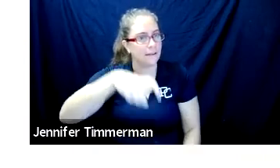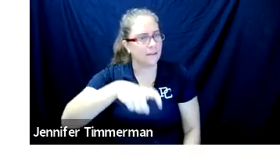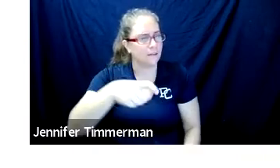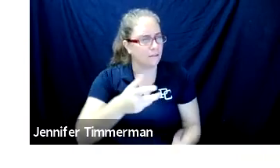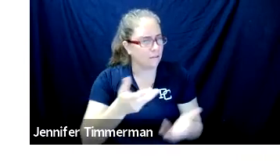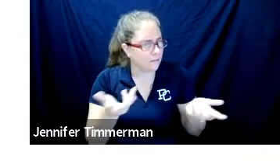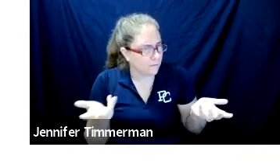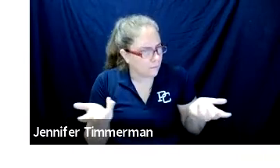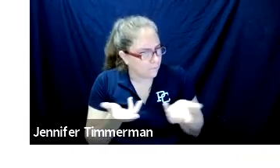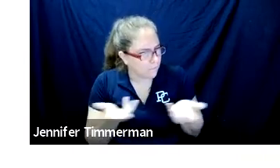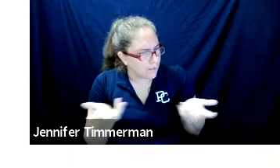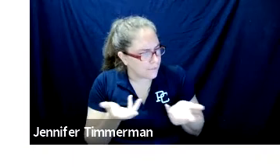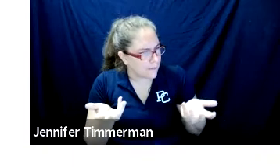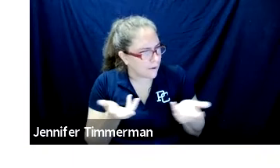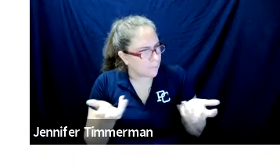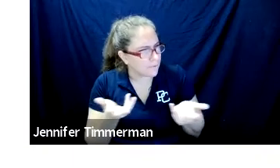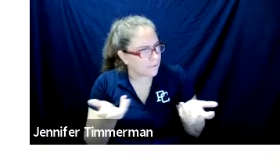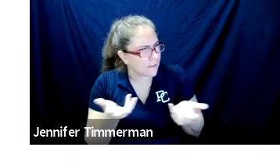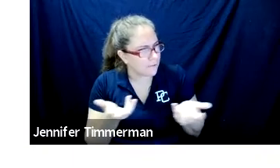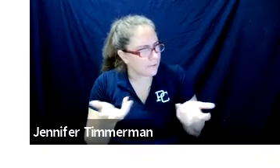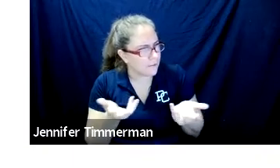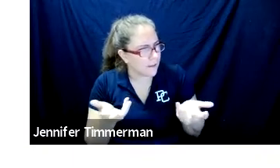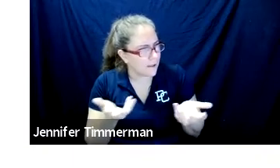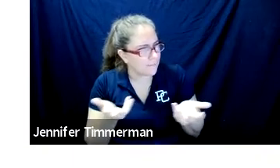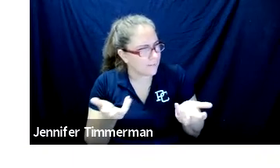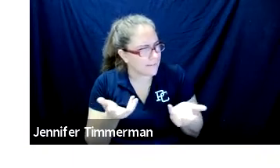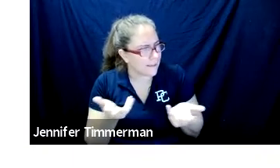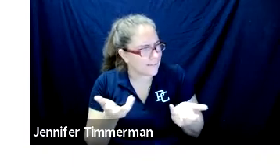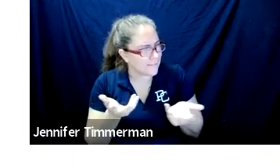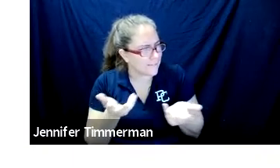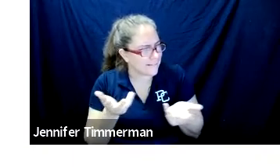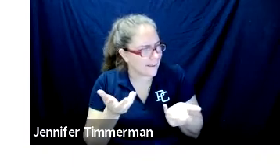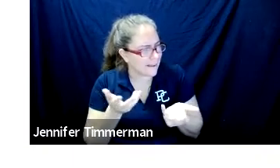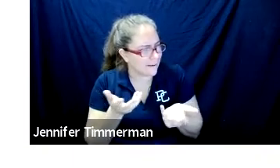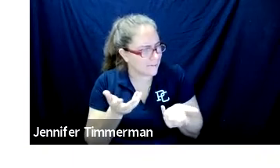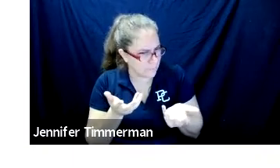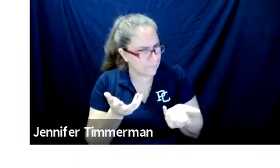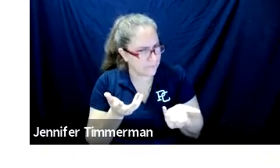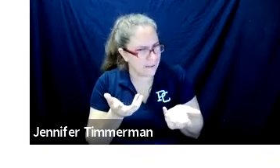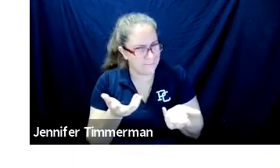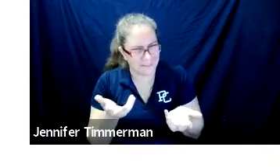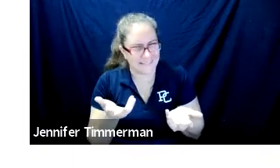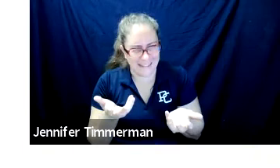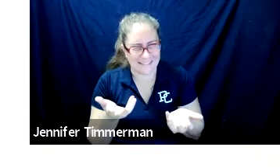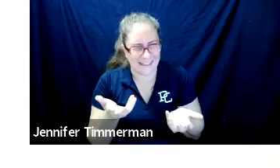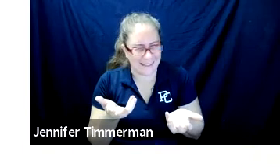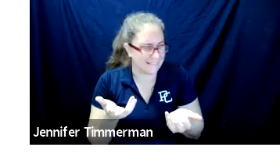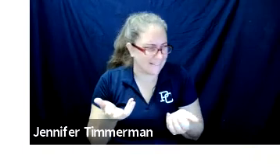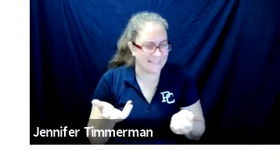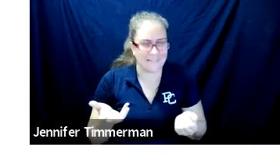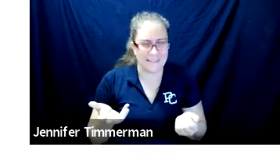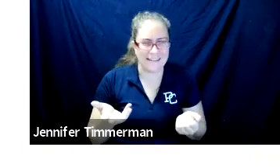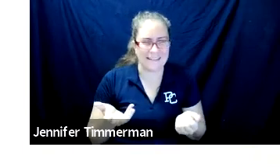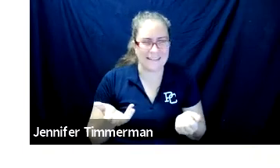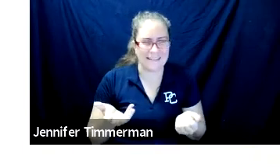Need what? And our eyebrows go down. Good eyebrows, guys. Jerice, good eyebrows. Bruce, good eyebrows. Nice, guys.